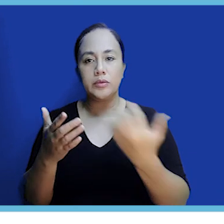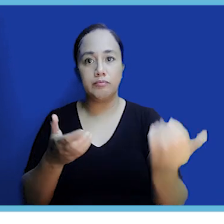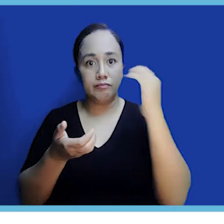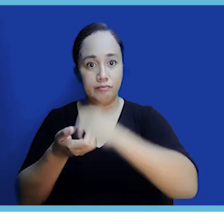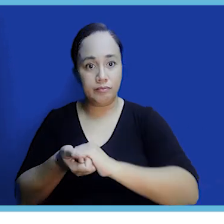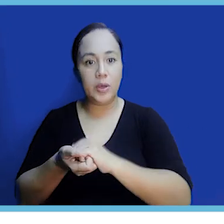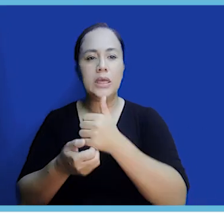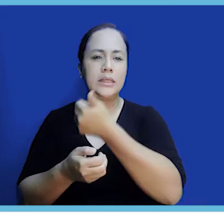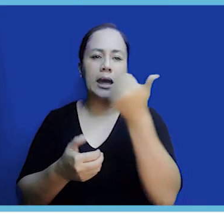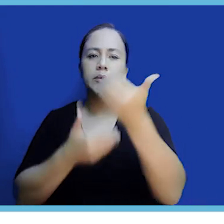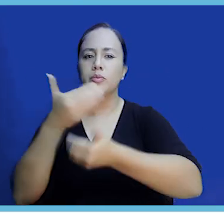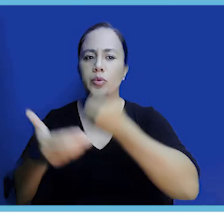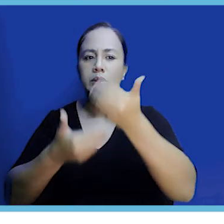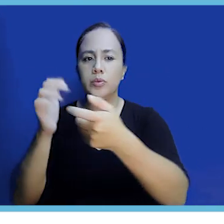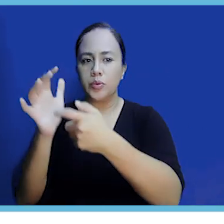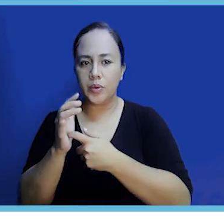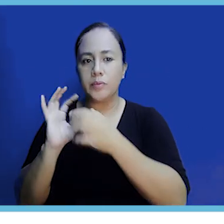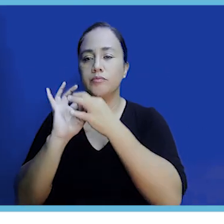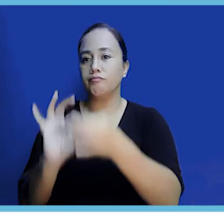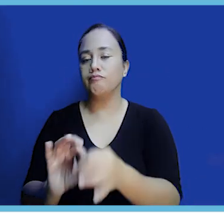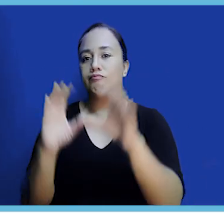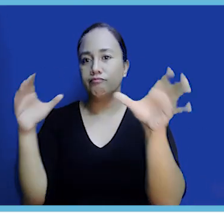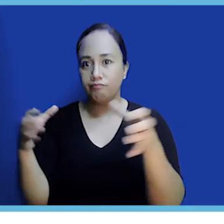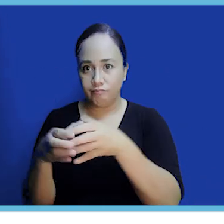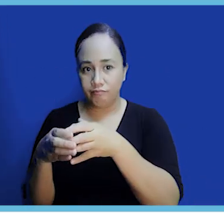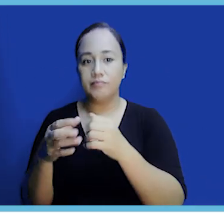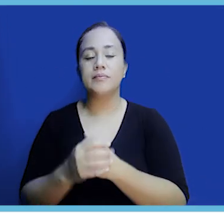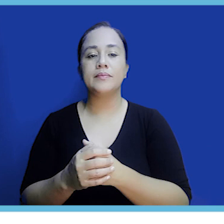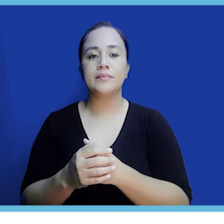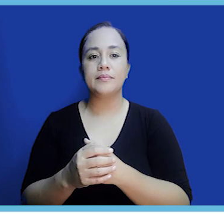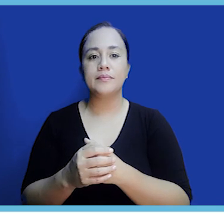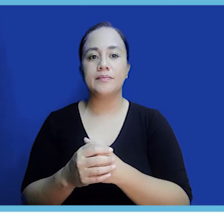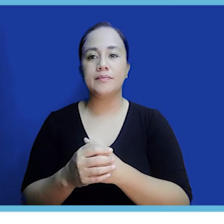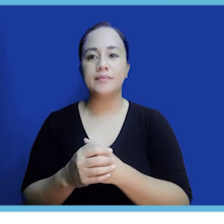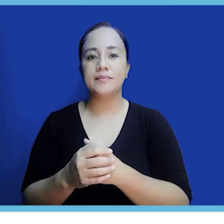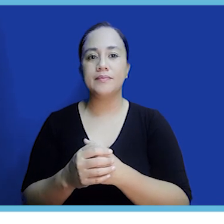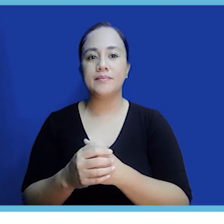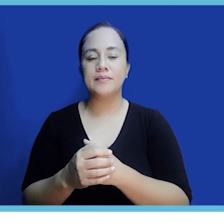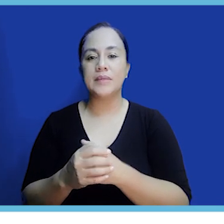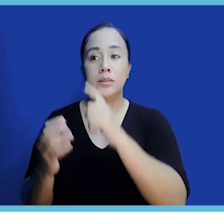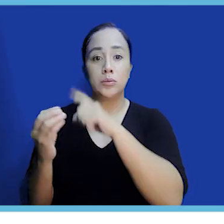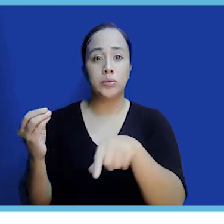ratification, entering into force, and other procedural requirements relevant to the convention.